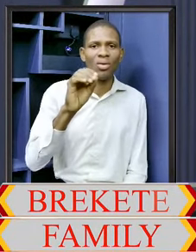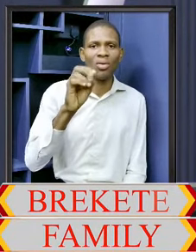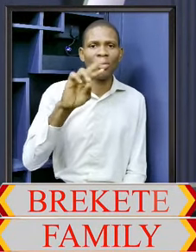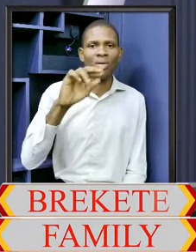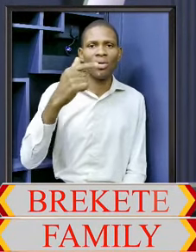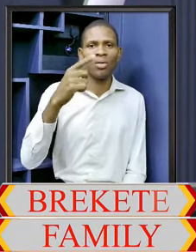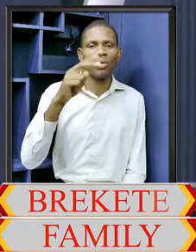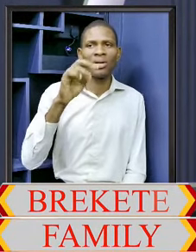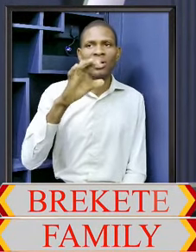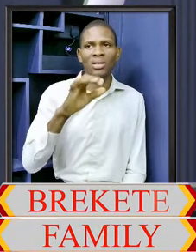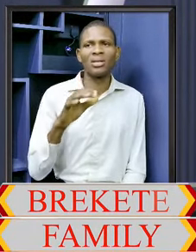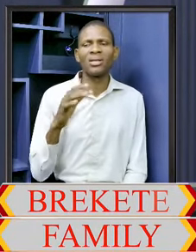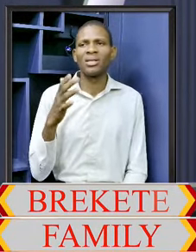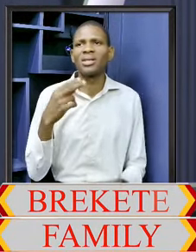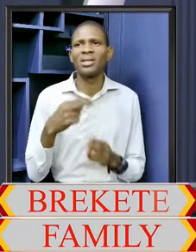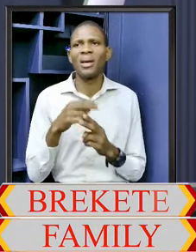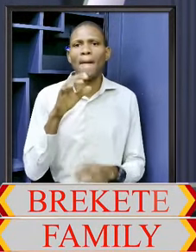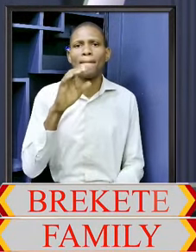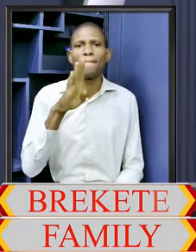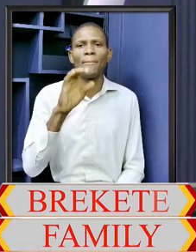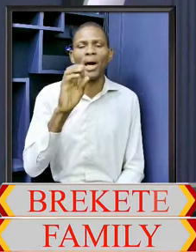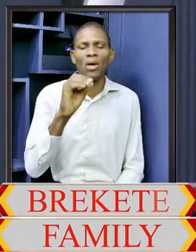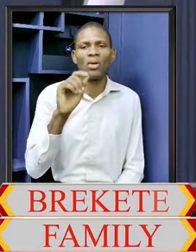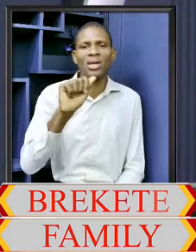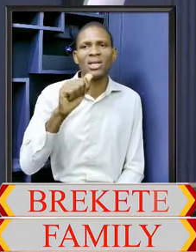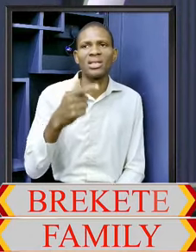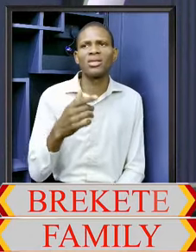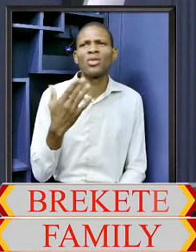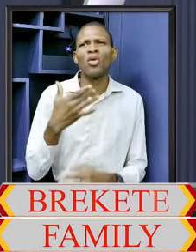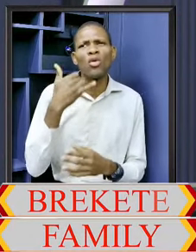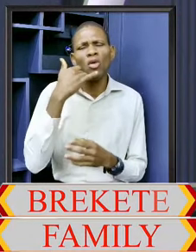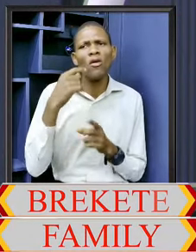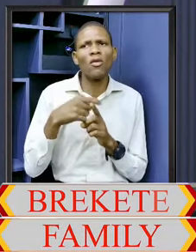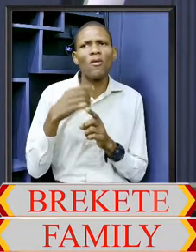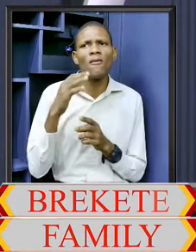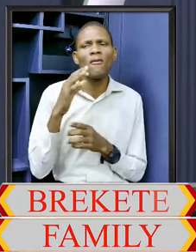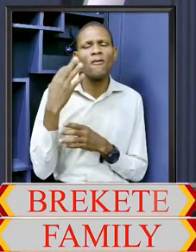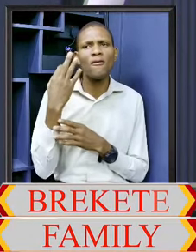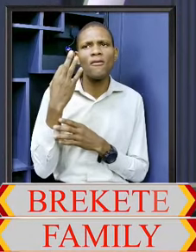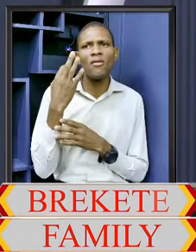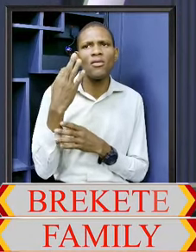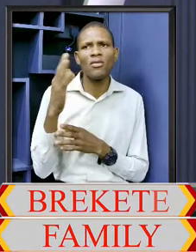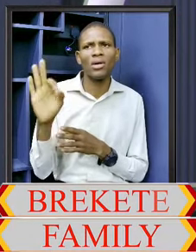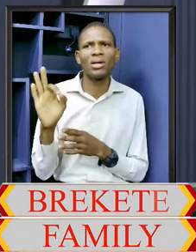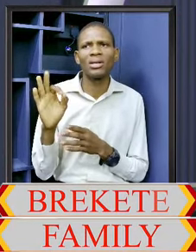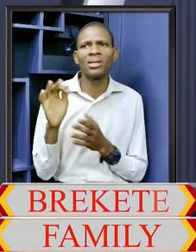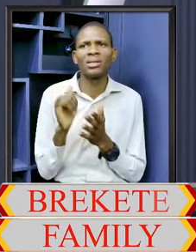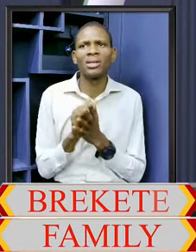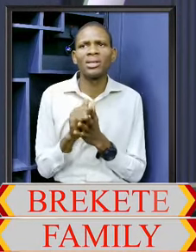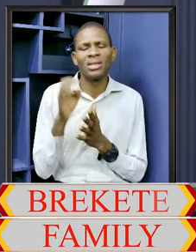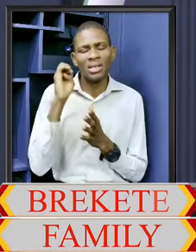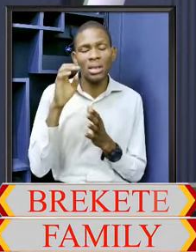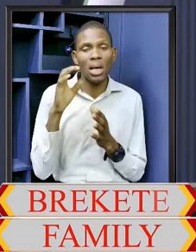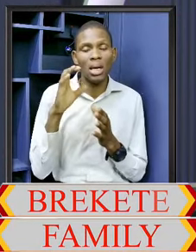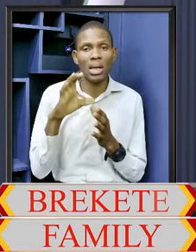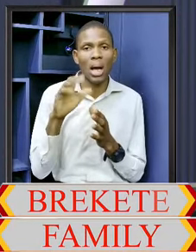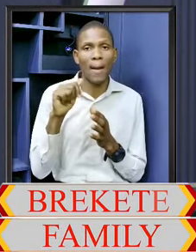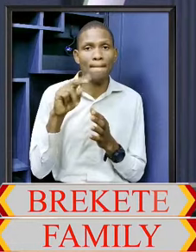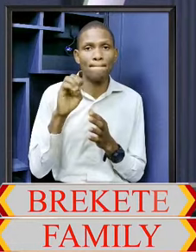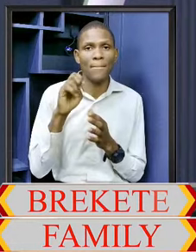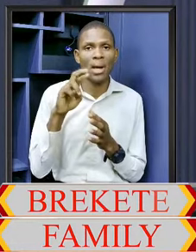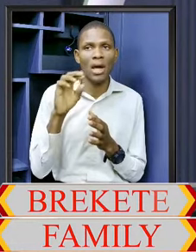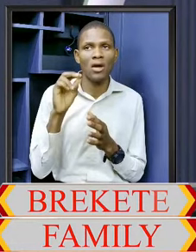Bio-AG. Bio-AG. Somebody called from France yesterday. He said he's a Cameroonian. That is it good